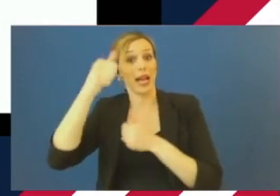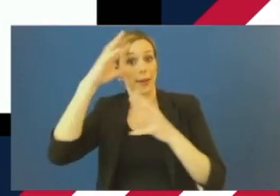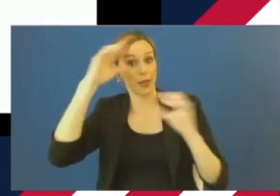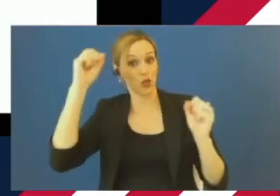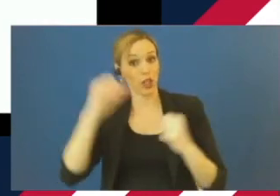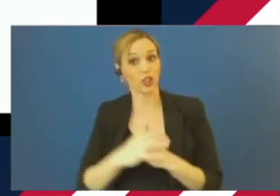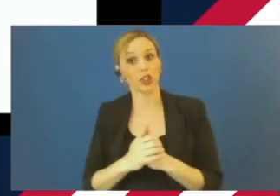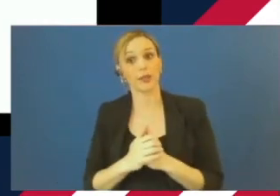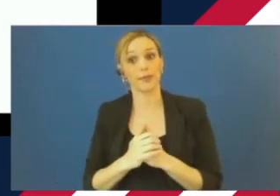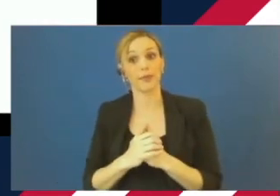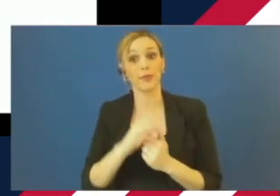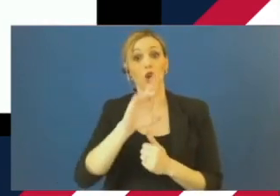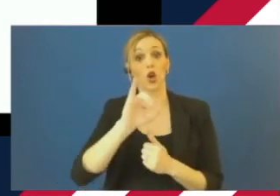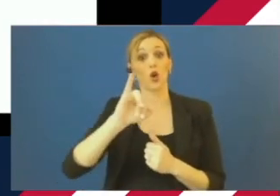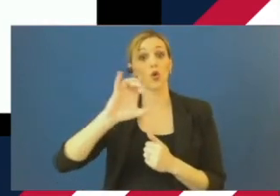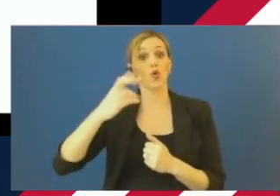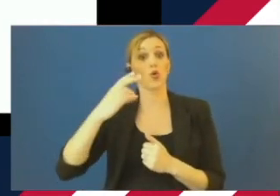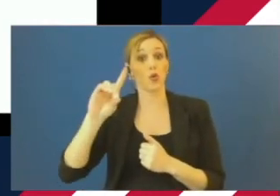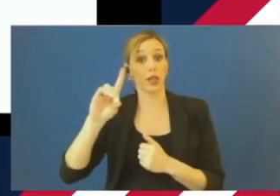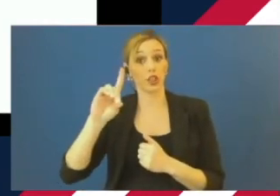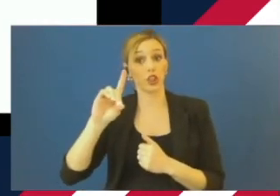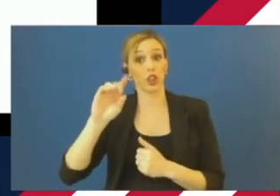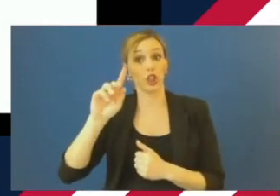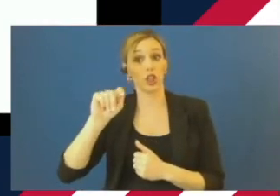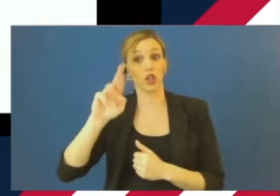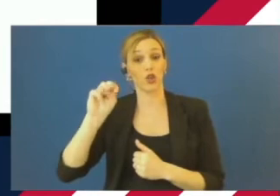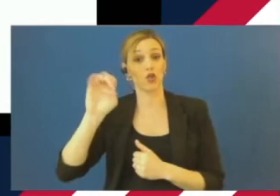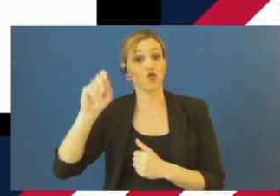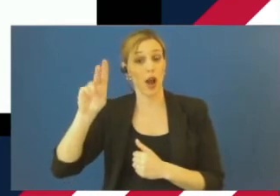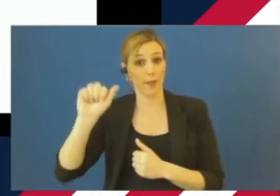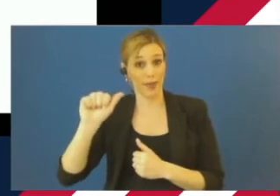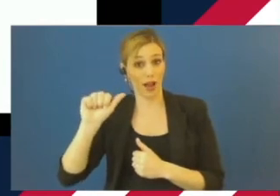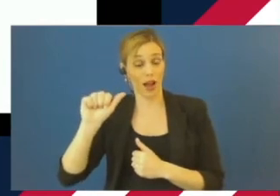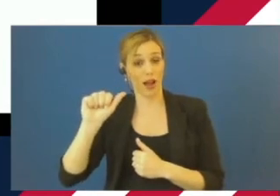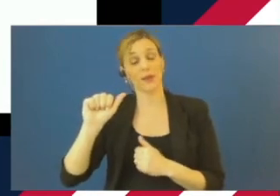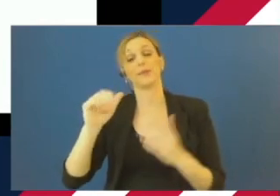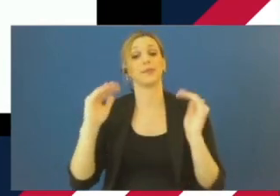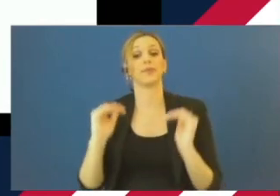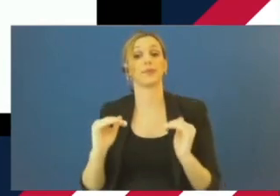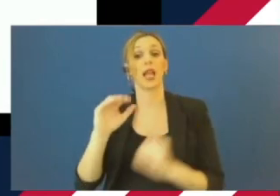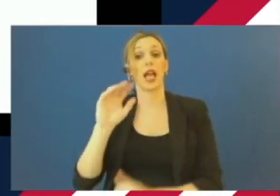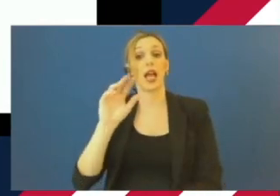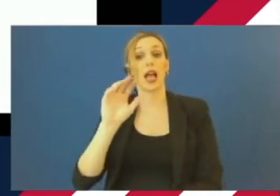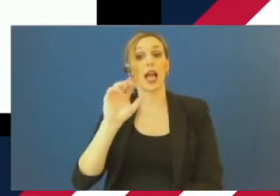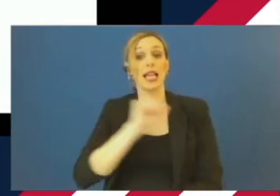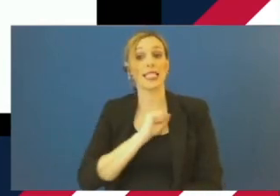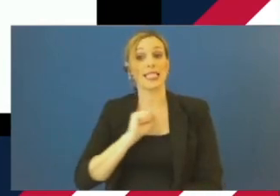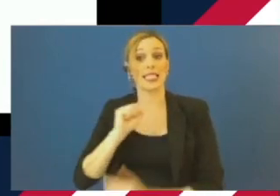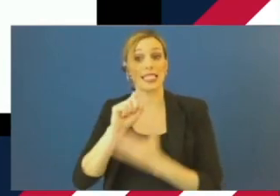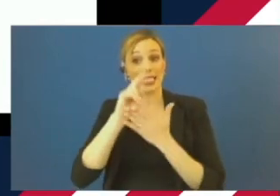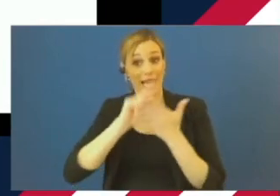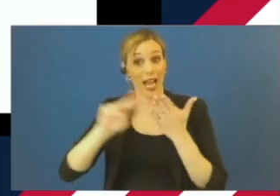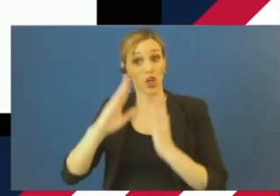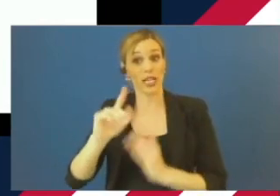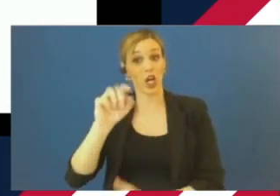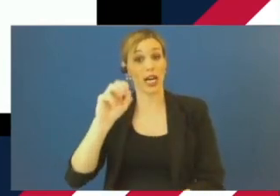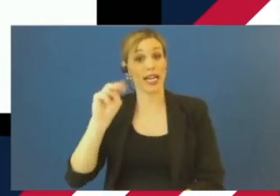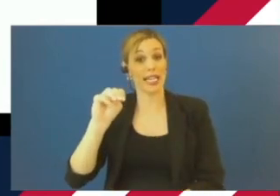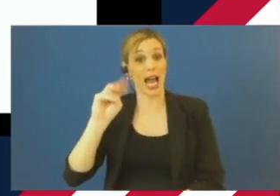the ASL+CART. Tom Vilsack is the former Secretary of Agriculture under President